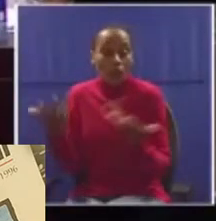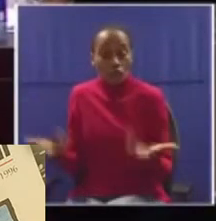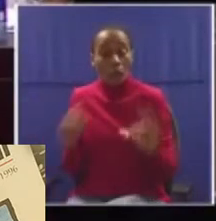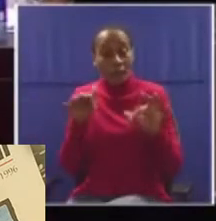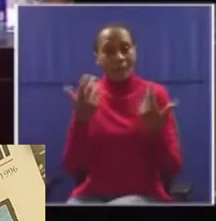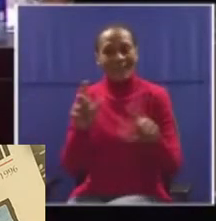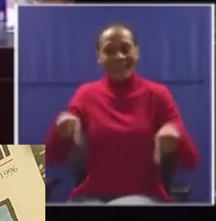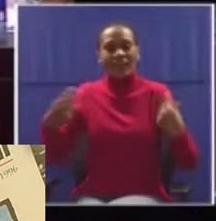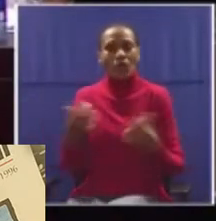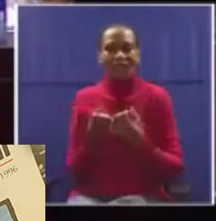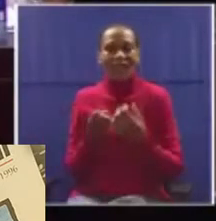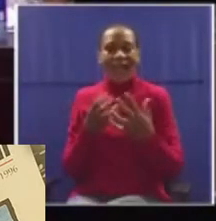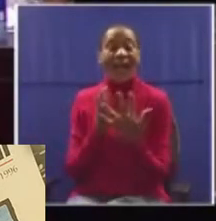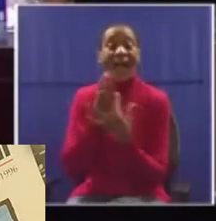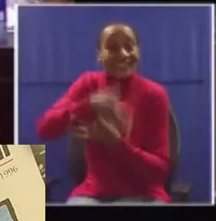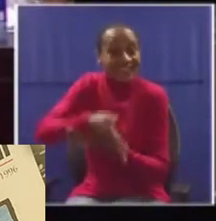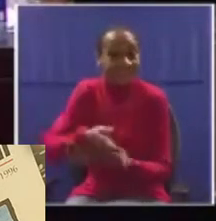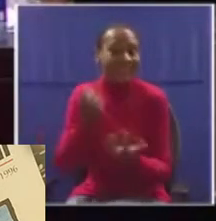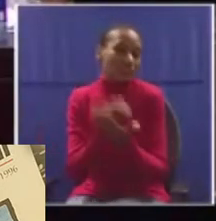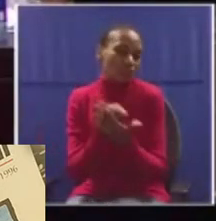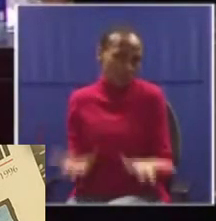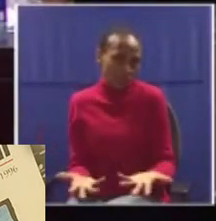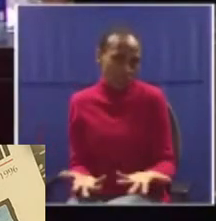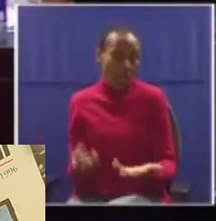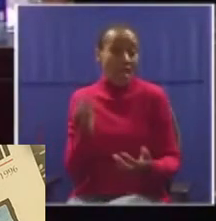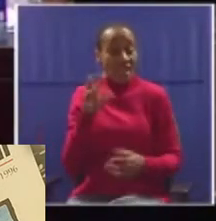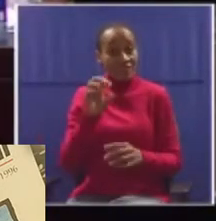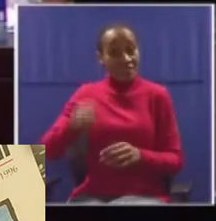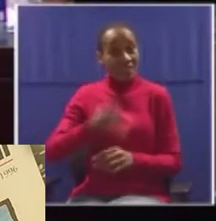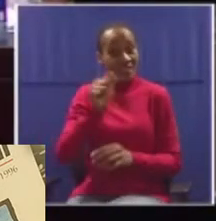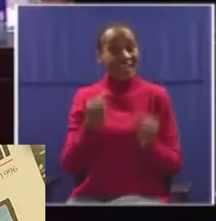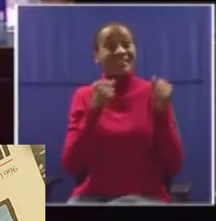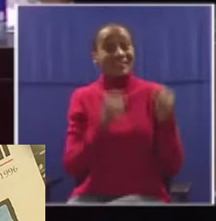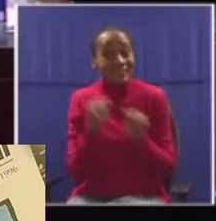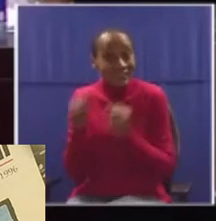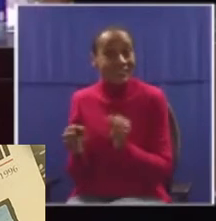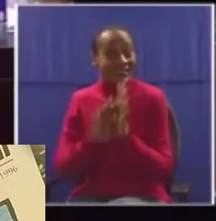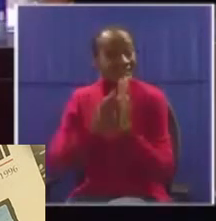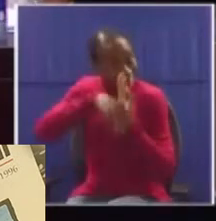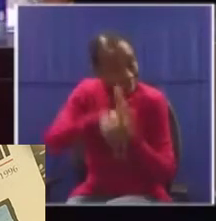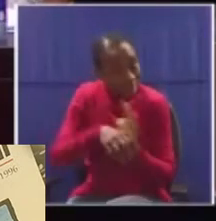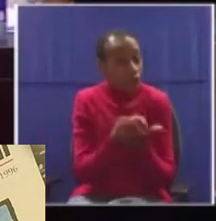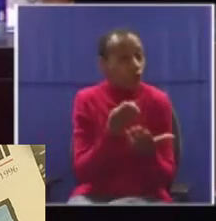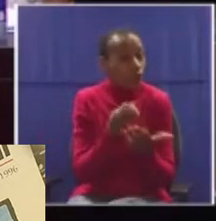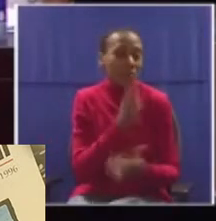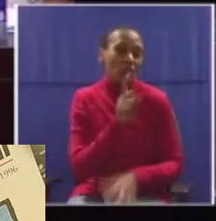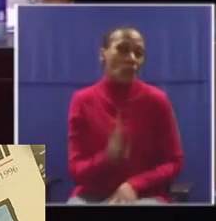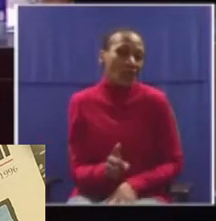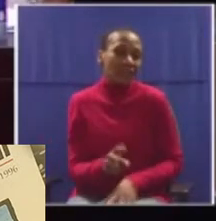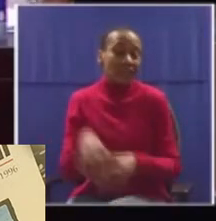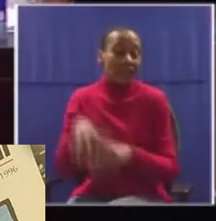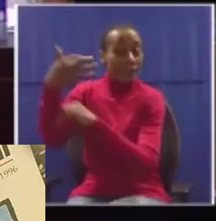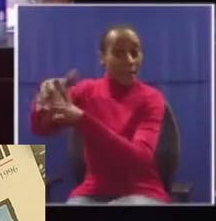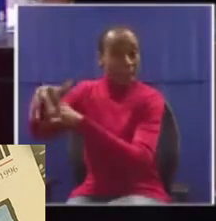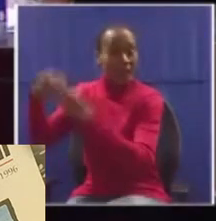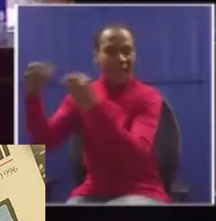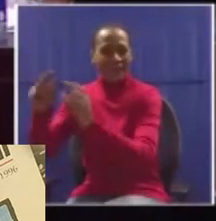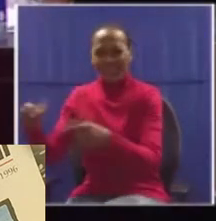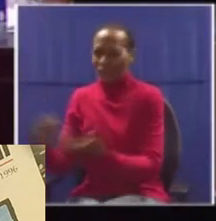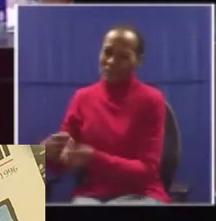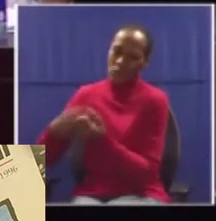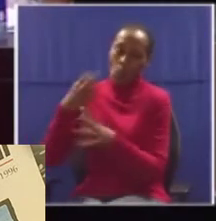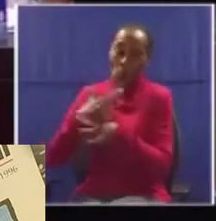to Capital if South Africa does not exit the gray list quickly we can expect increasing reluctance from the international financial